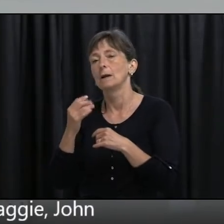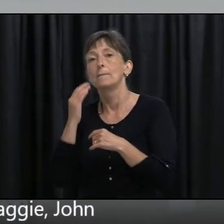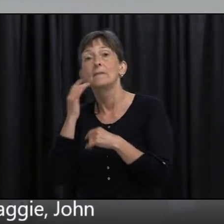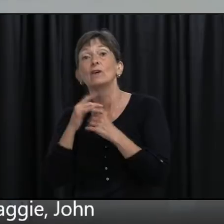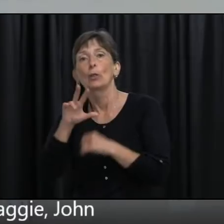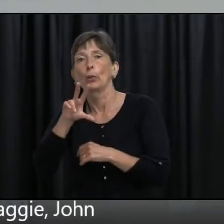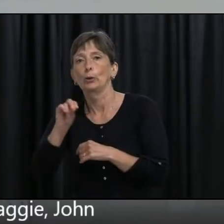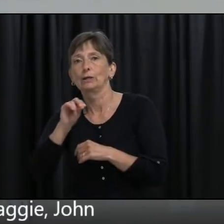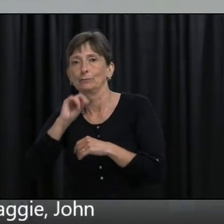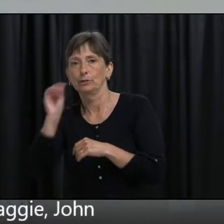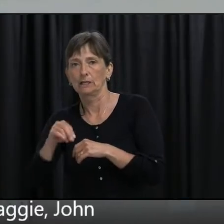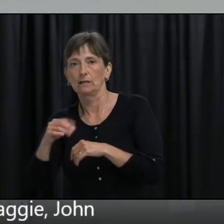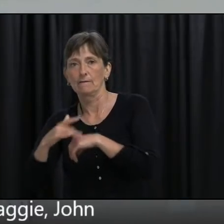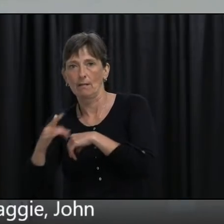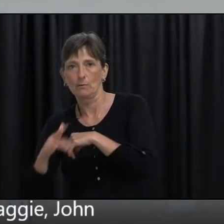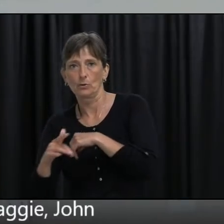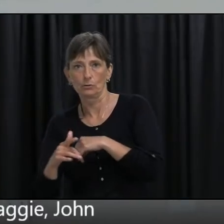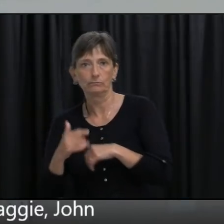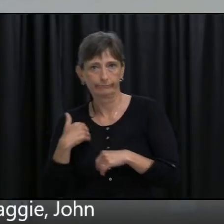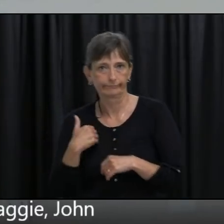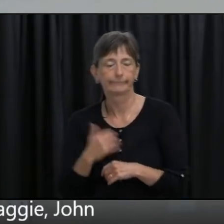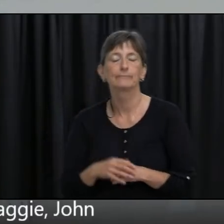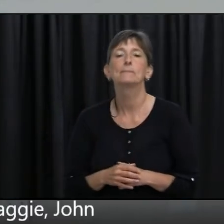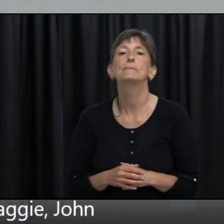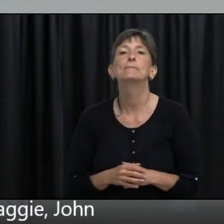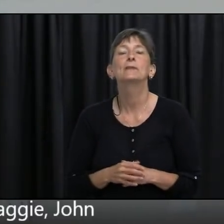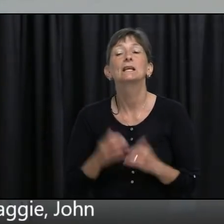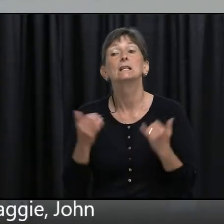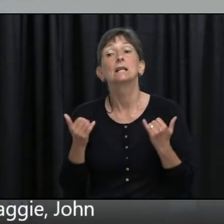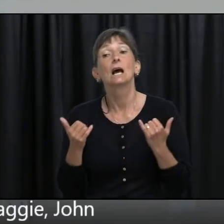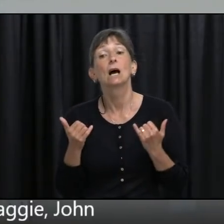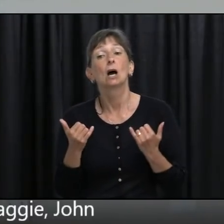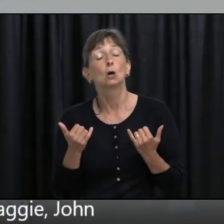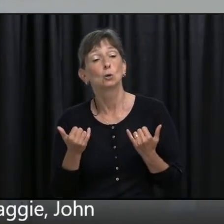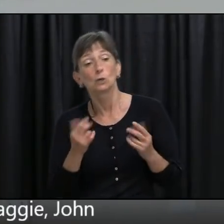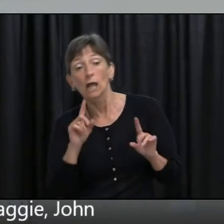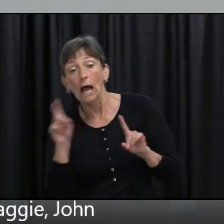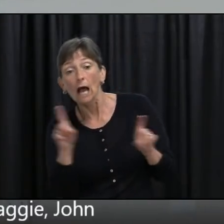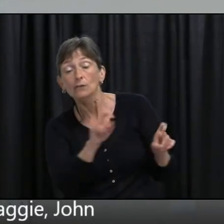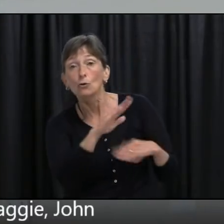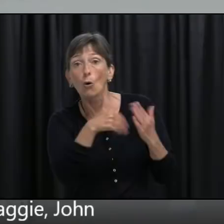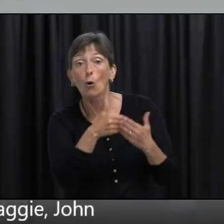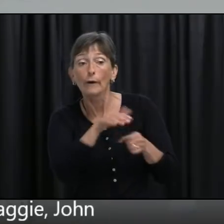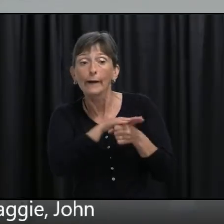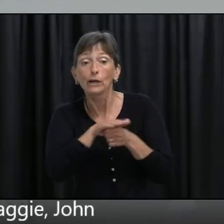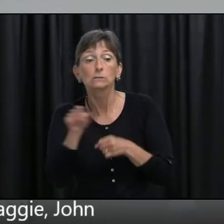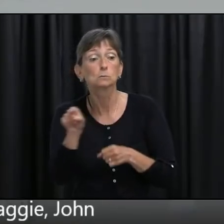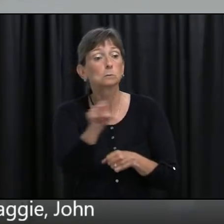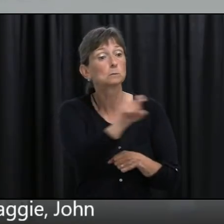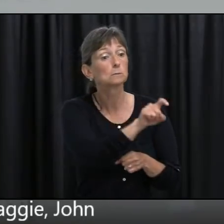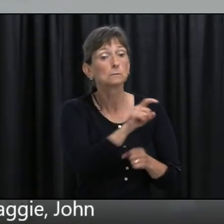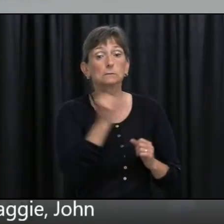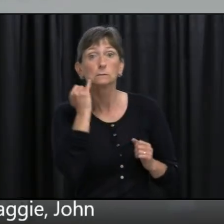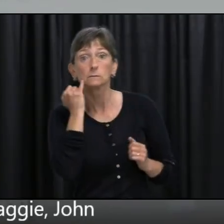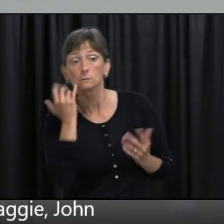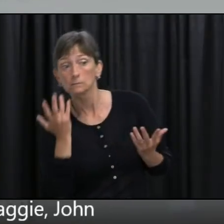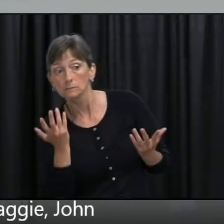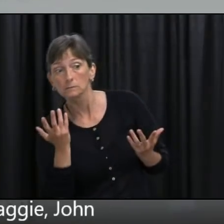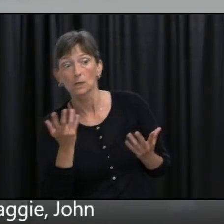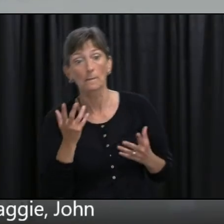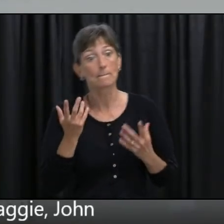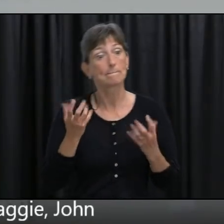RHAs, the regional health authorities, we've spoken to them again to make sure that they are on track for as speedy a